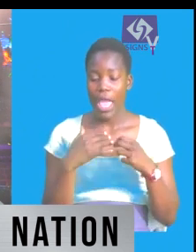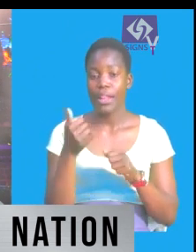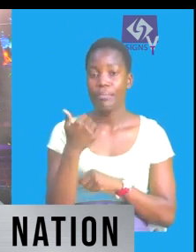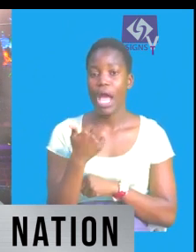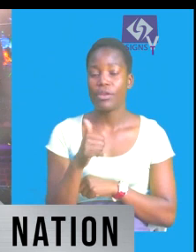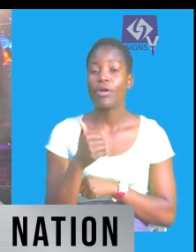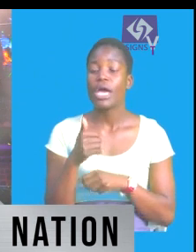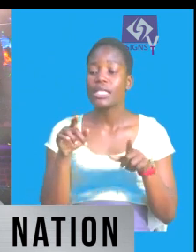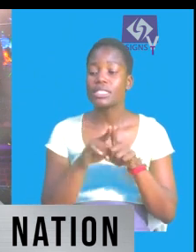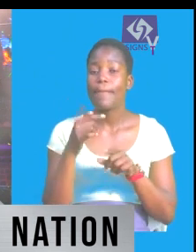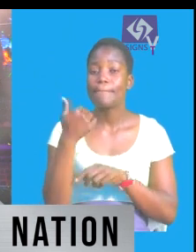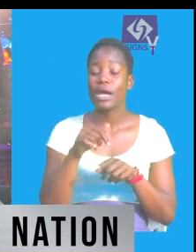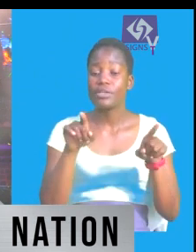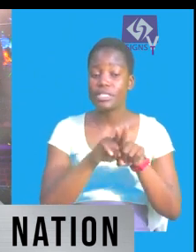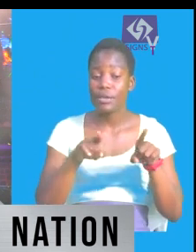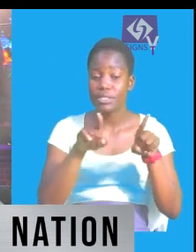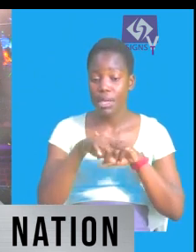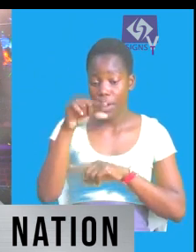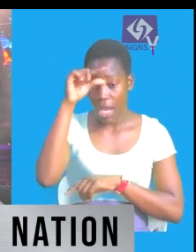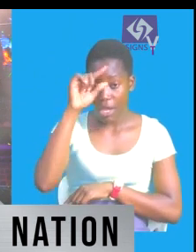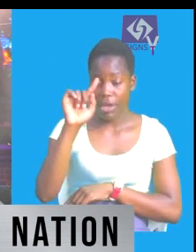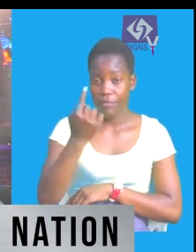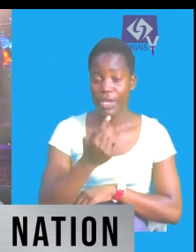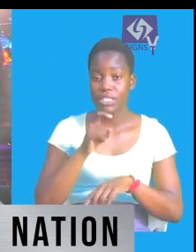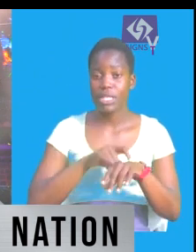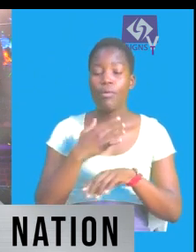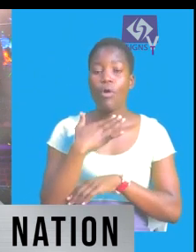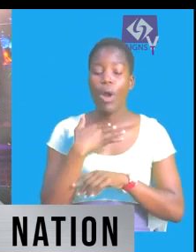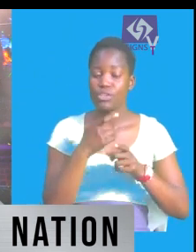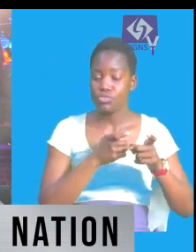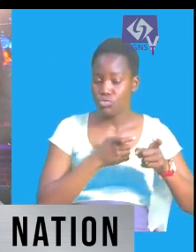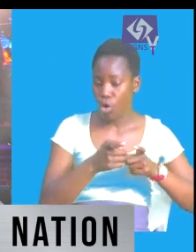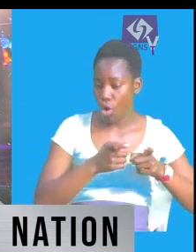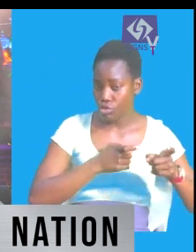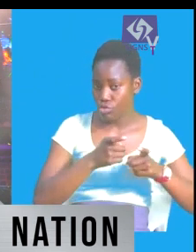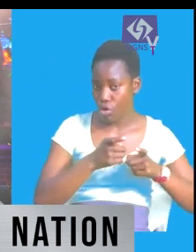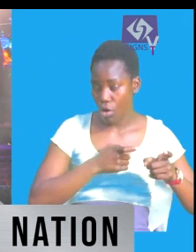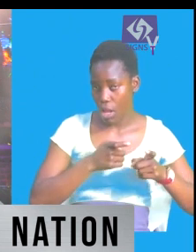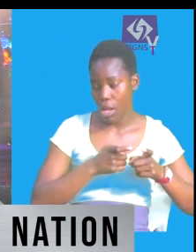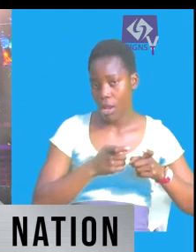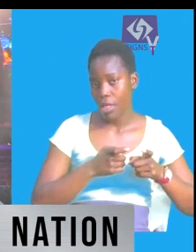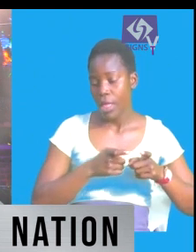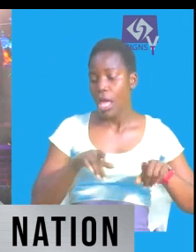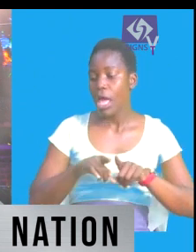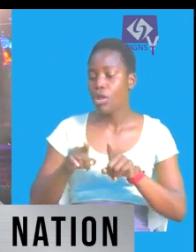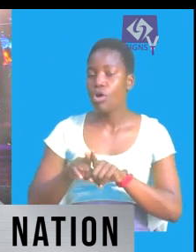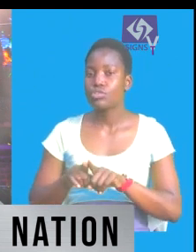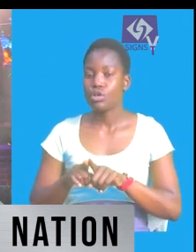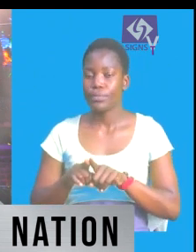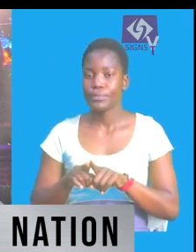same government, on its first term, wants to take charge and be the